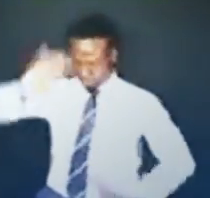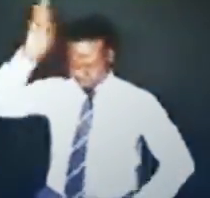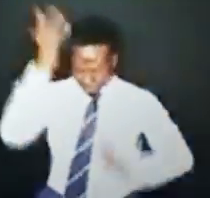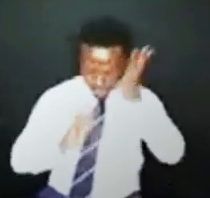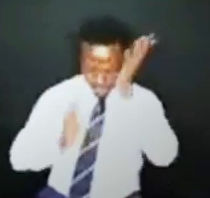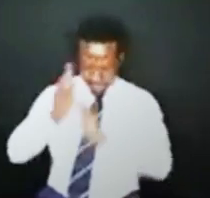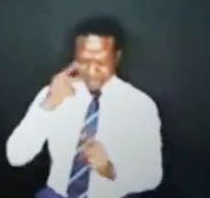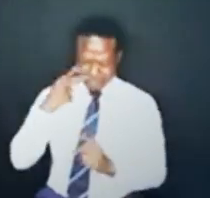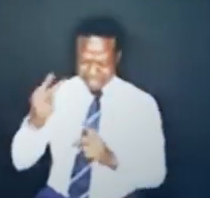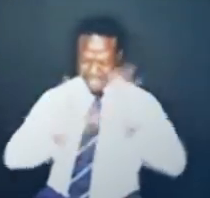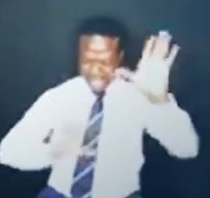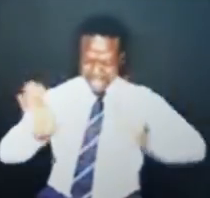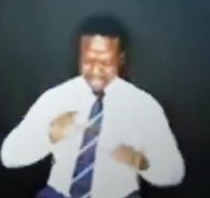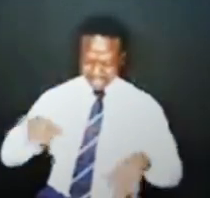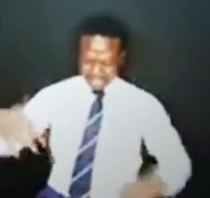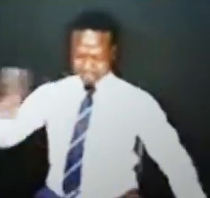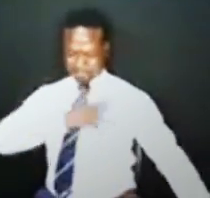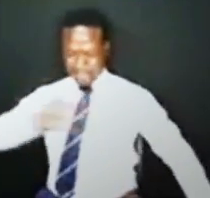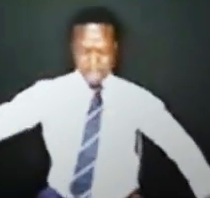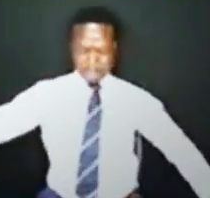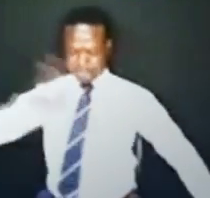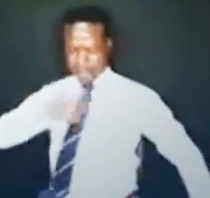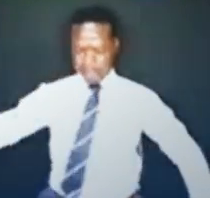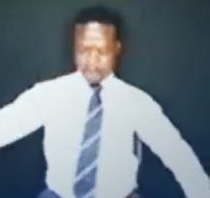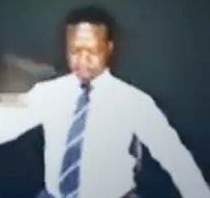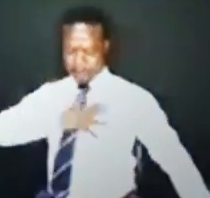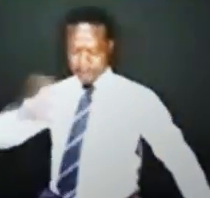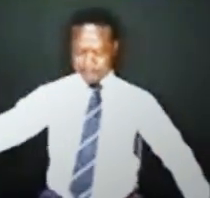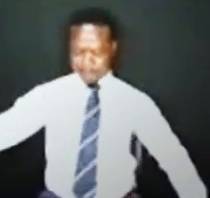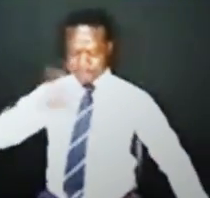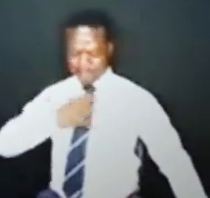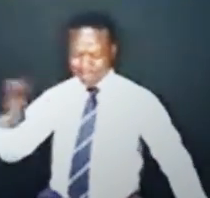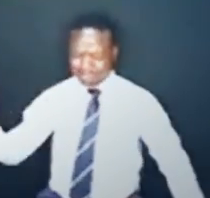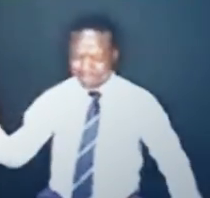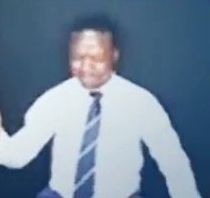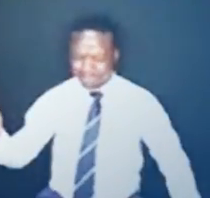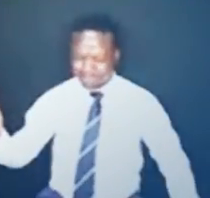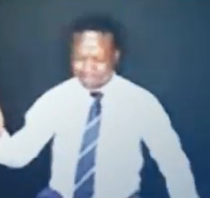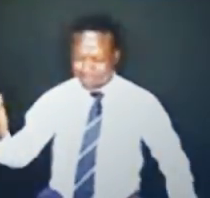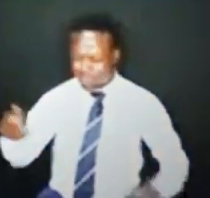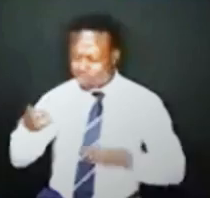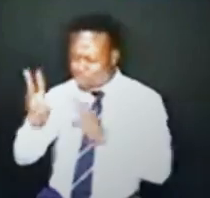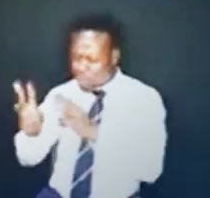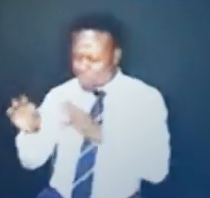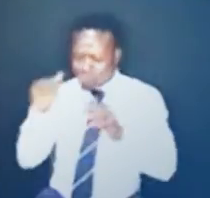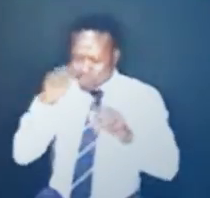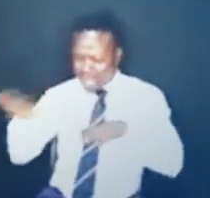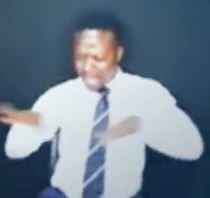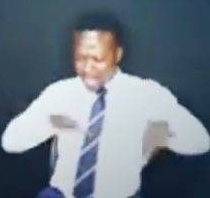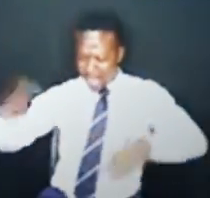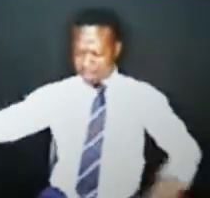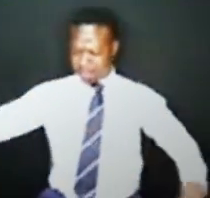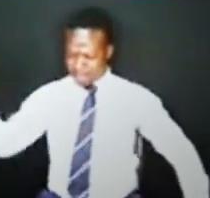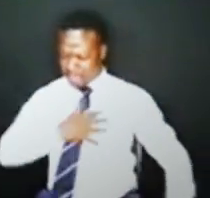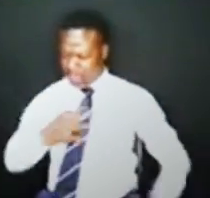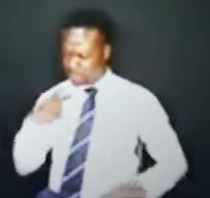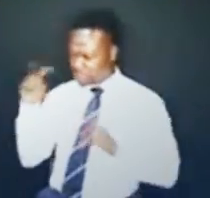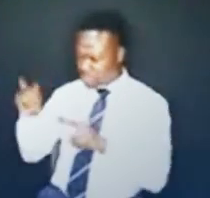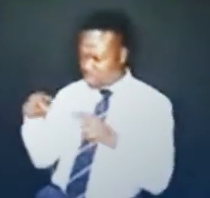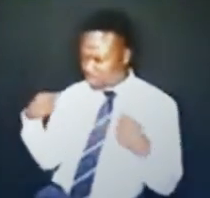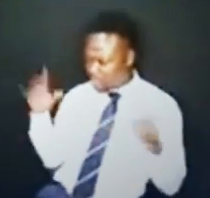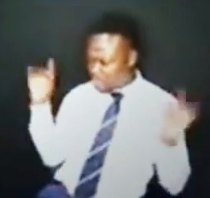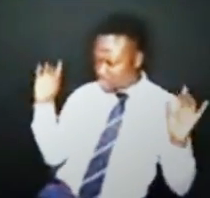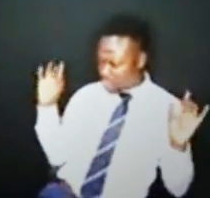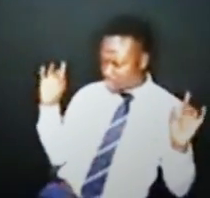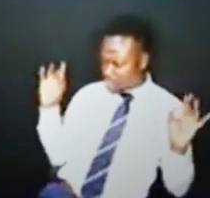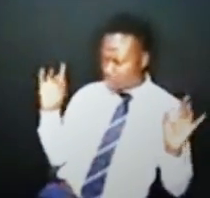and slapping the chest. And the way she was doing it, I was a bit afraid. So I went